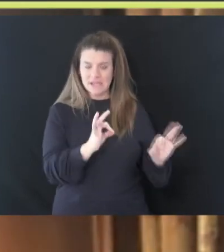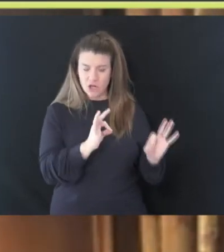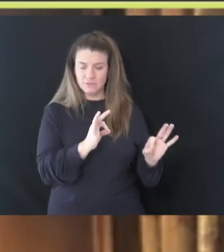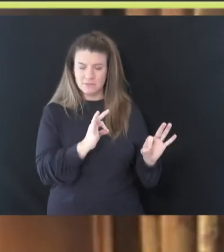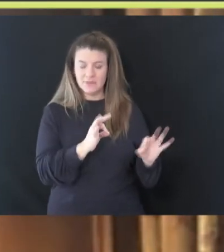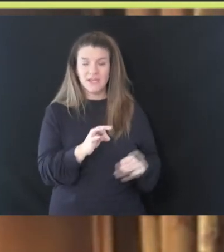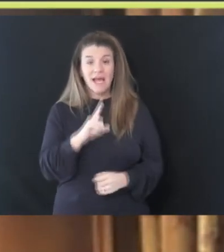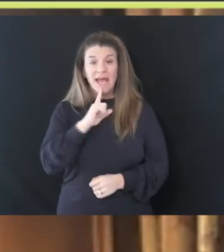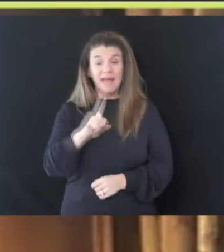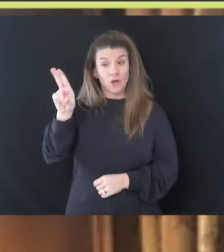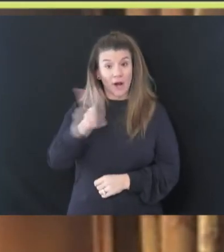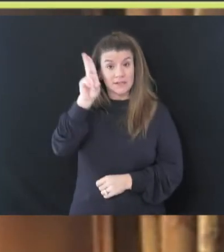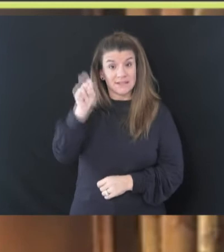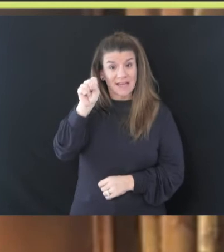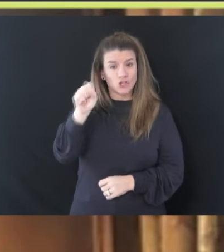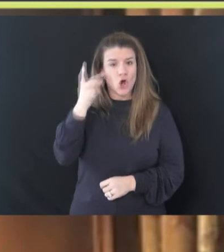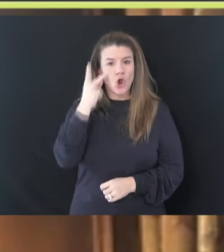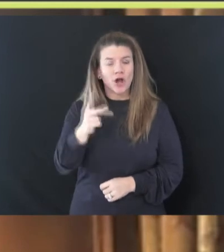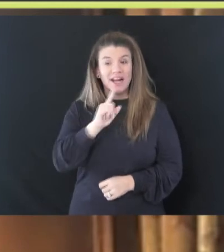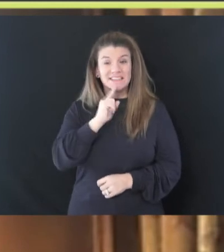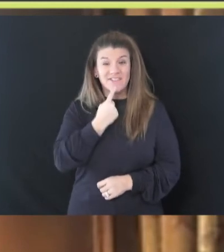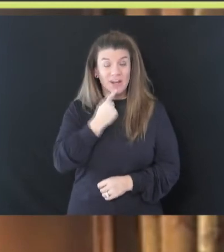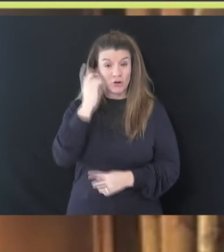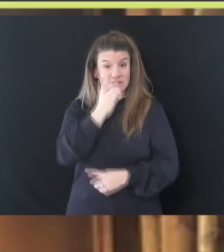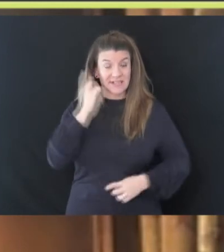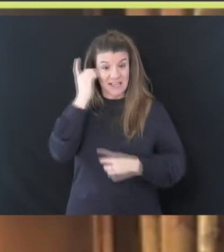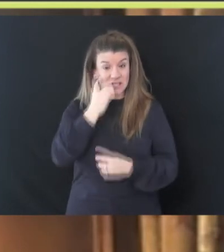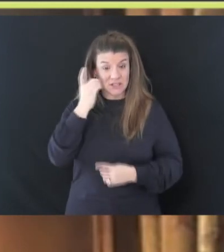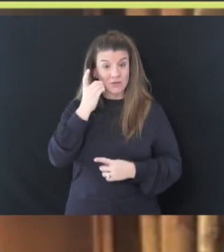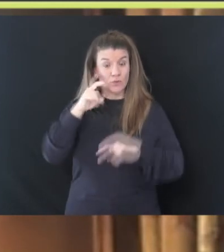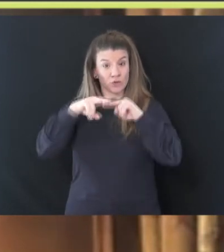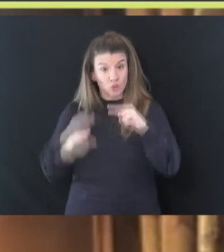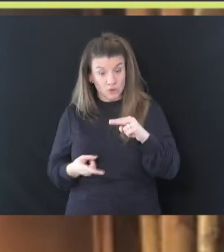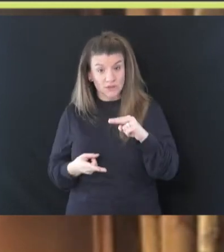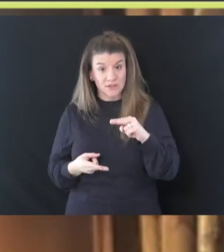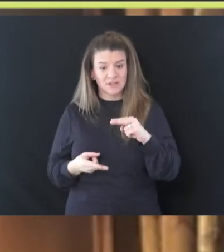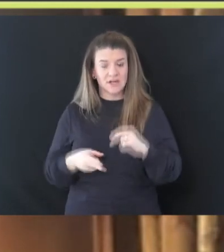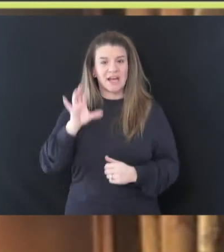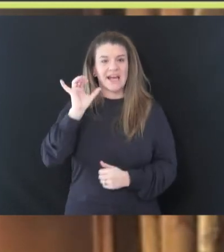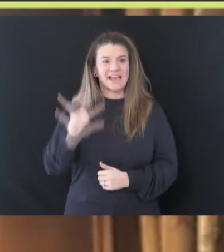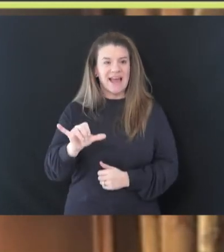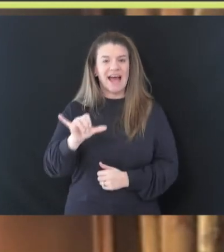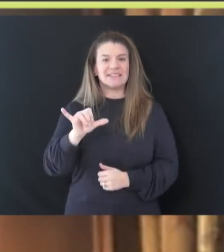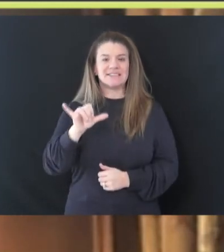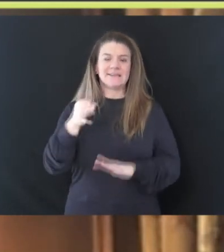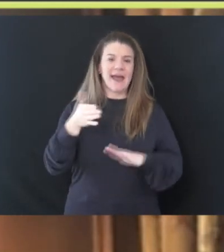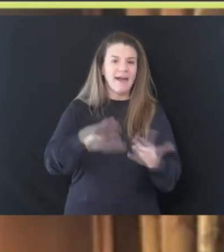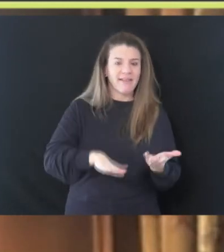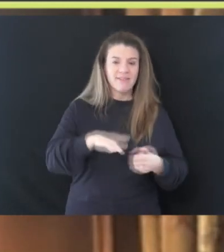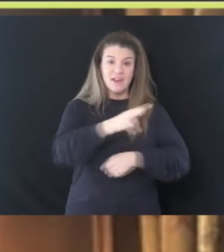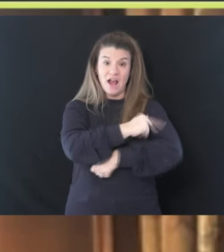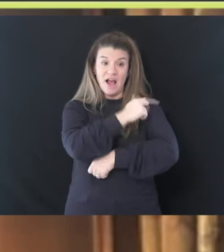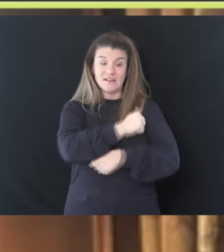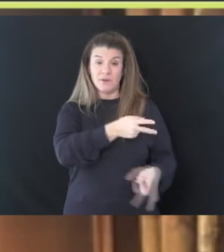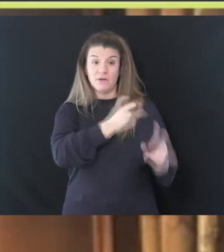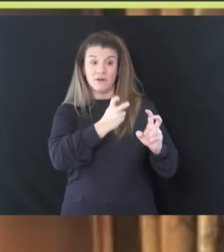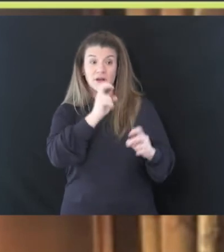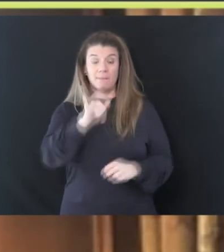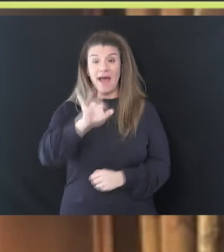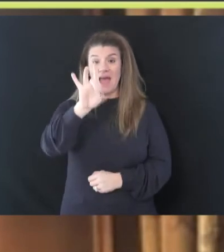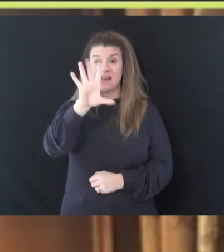United States, looking at severe disease, it reduced severe disease, that's death and hospitalization, by